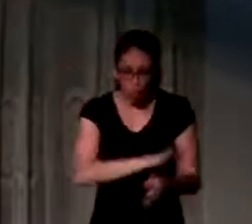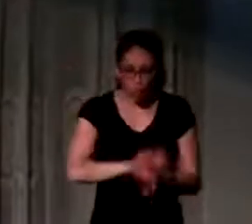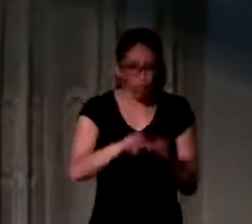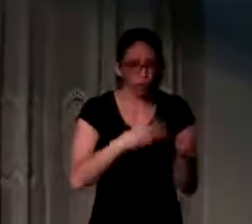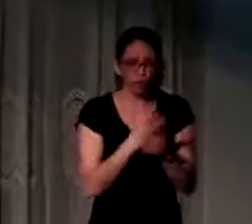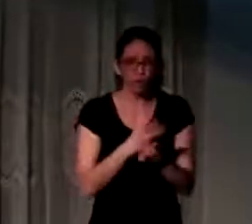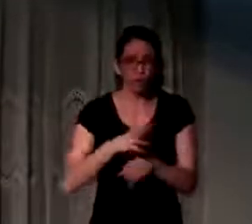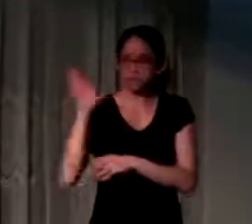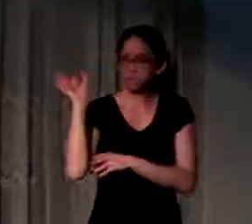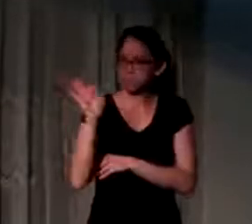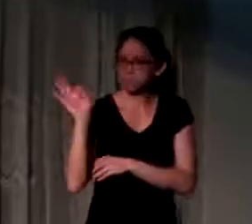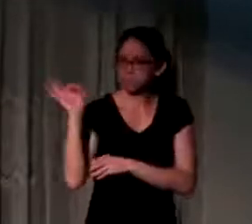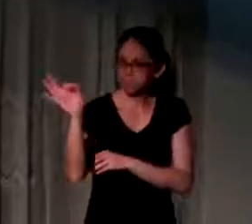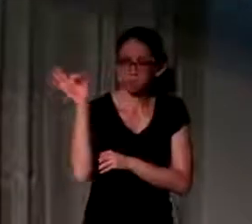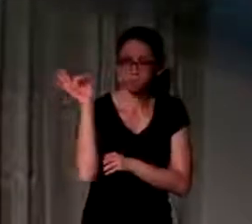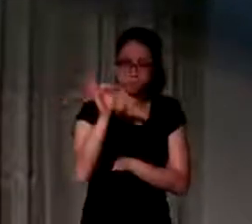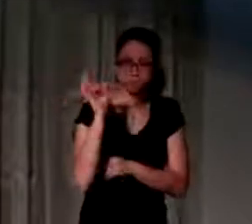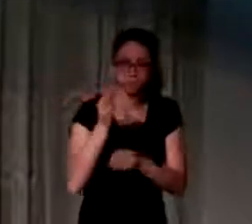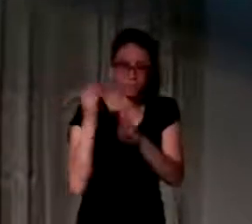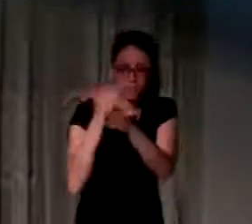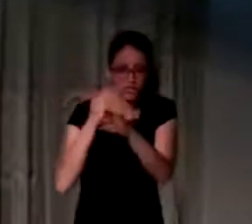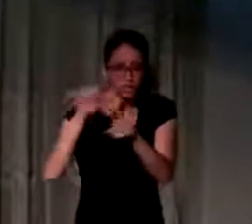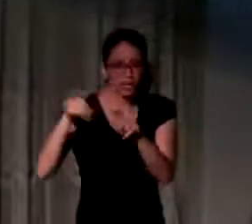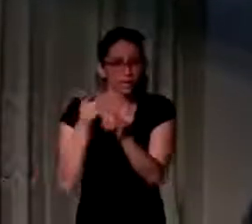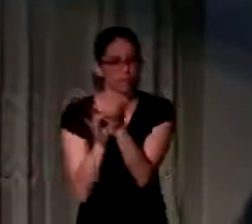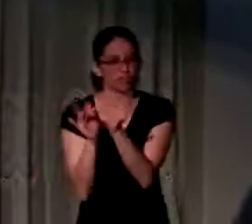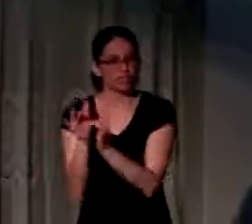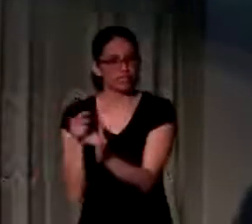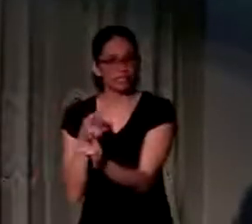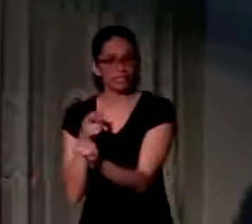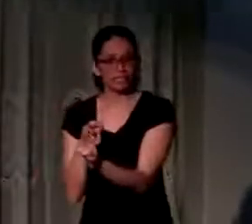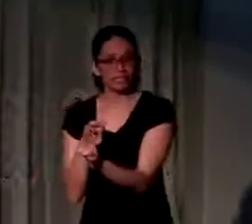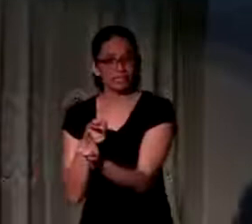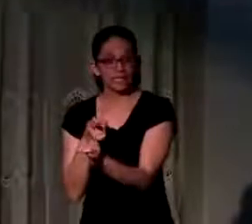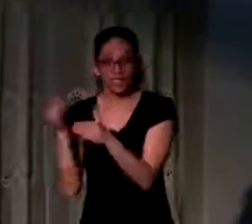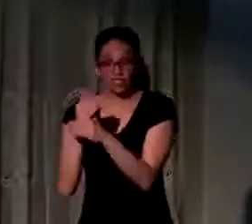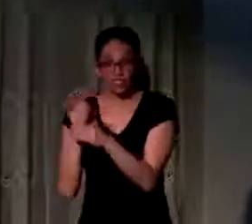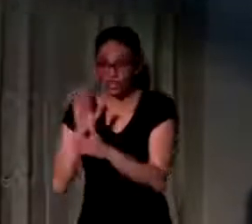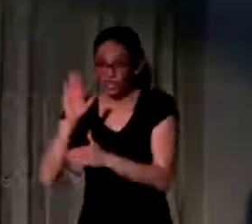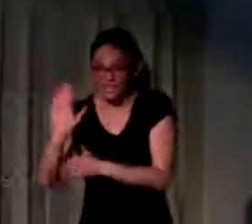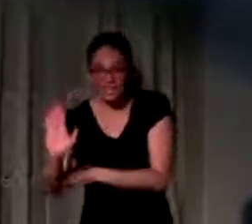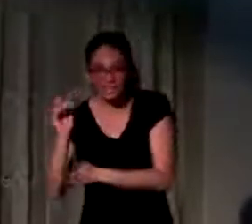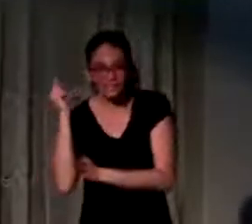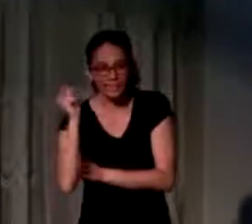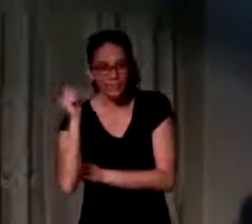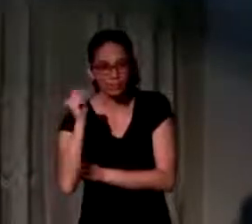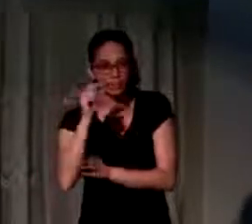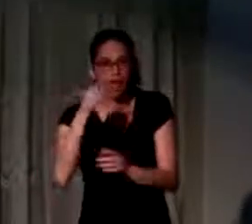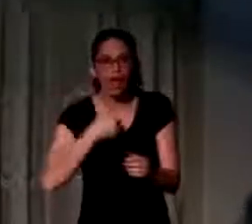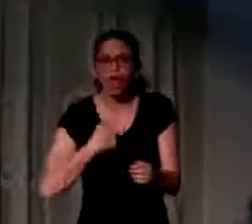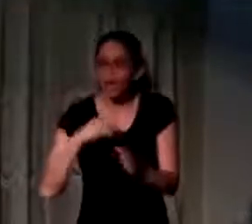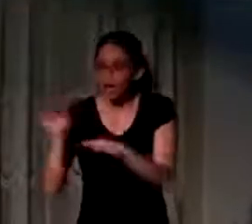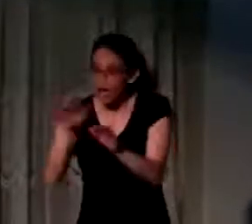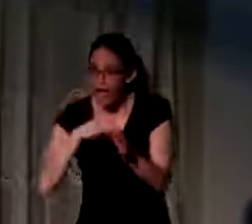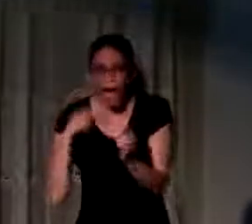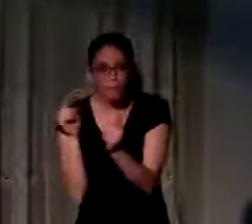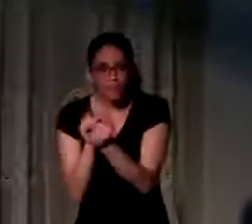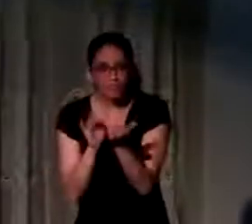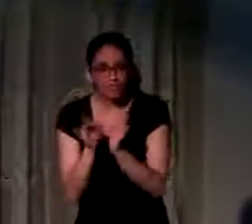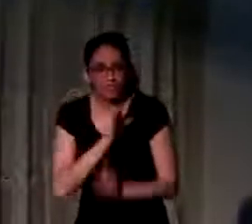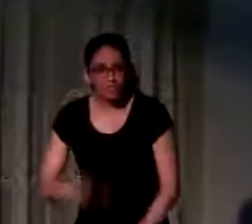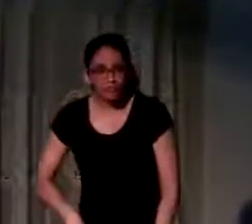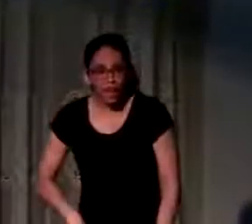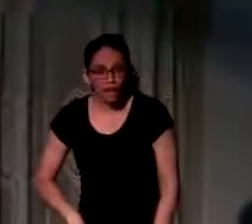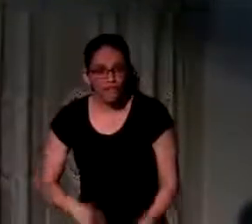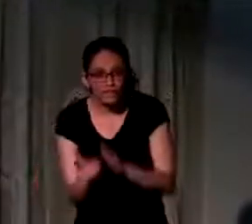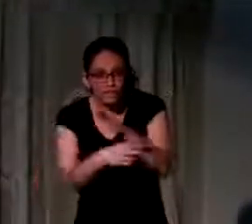just traveled and told the story of when he met the living, resurrected Son of God.